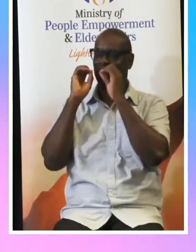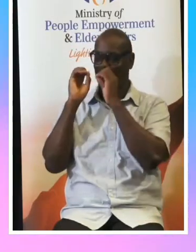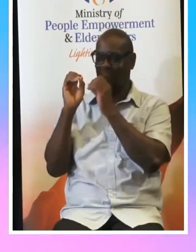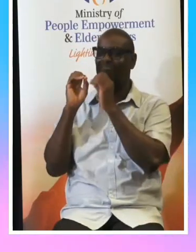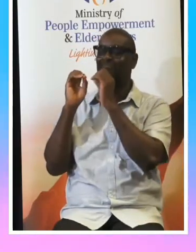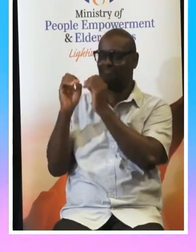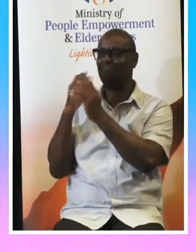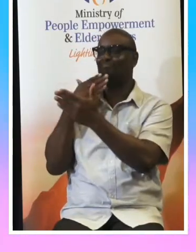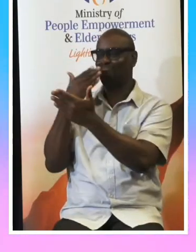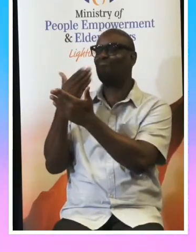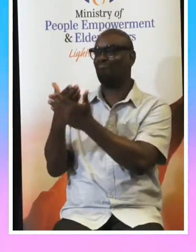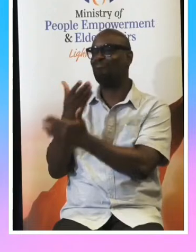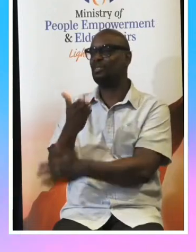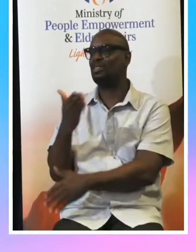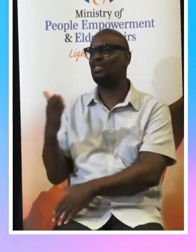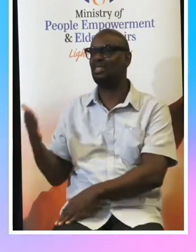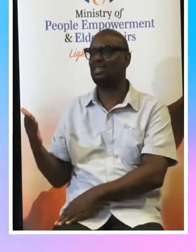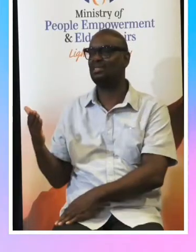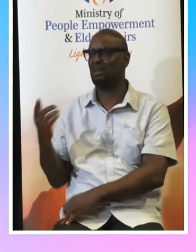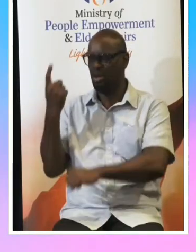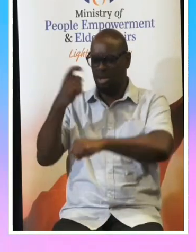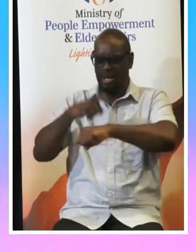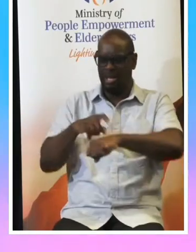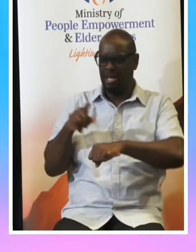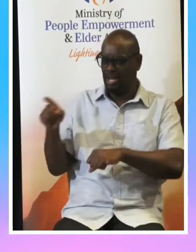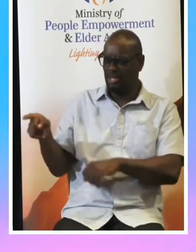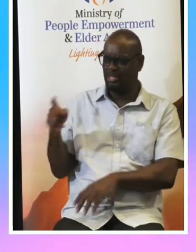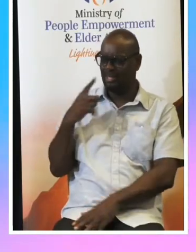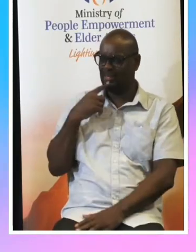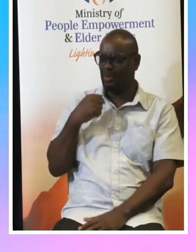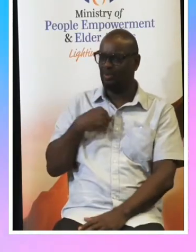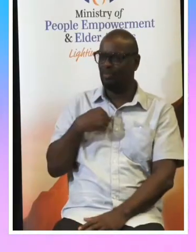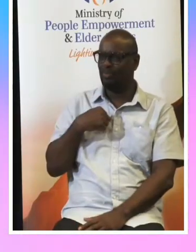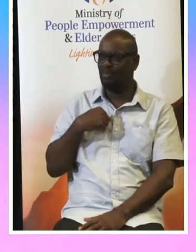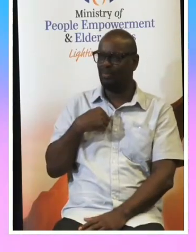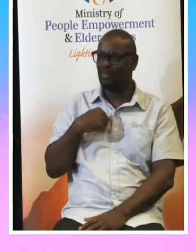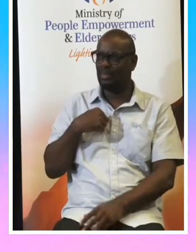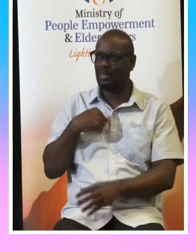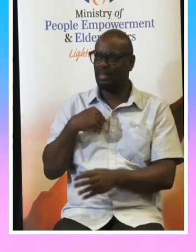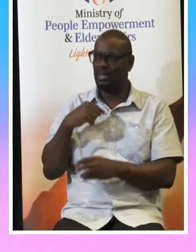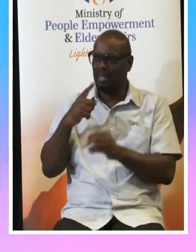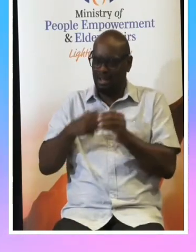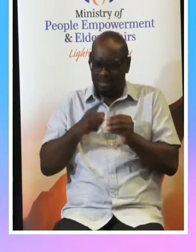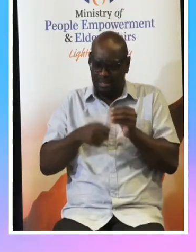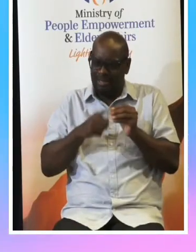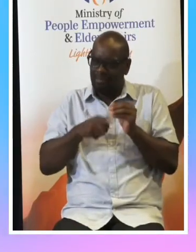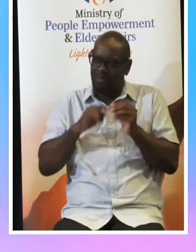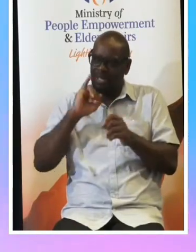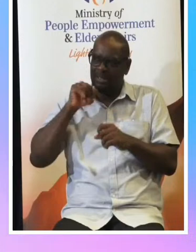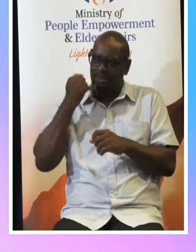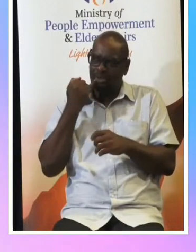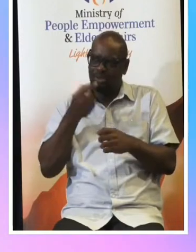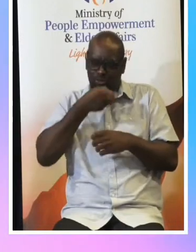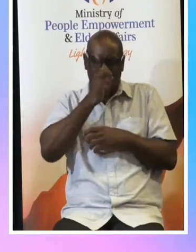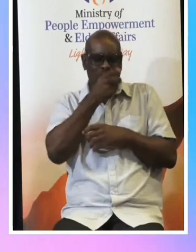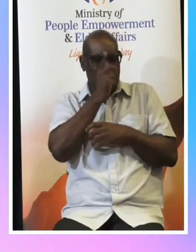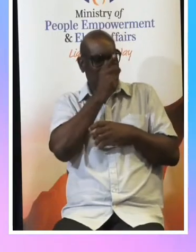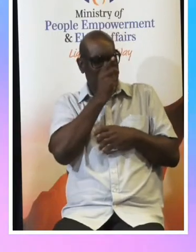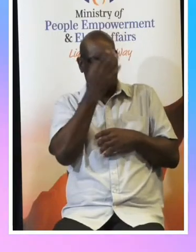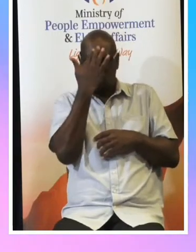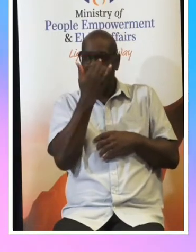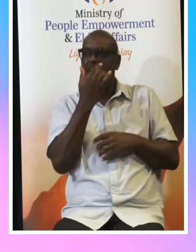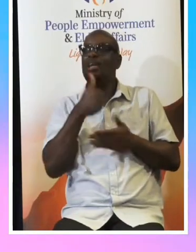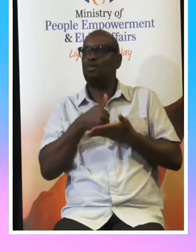juice because it would help with the cancer. To know that memories are all that